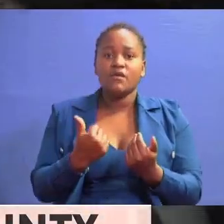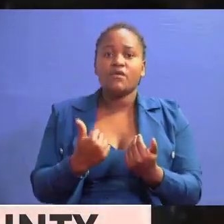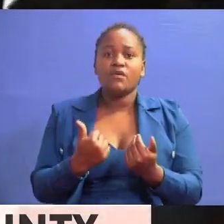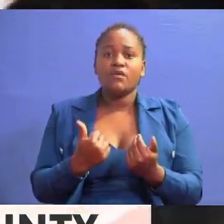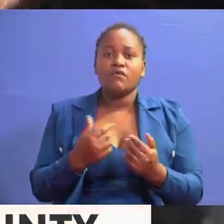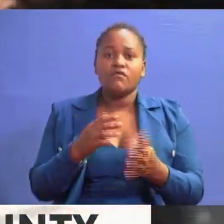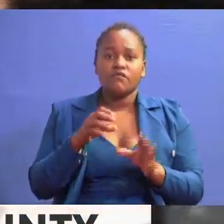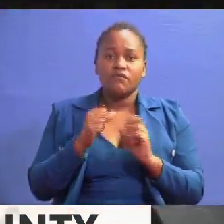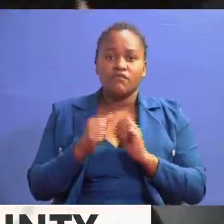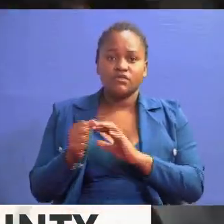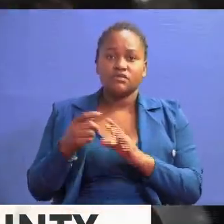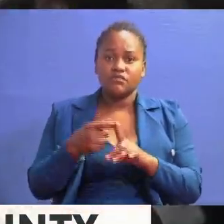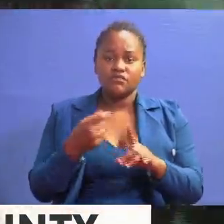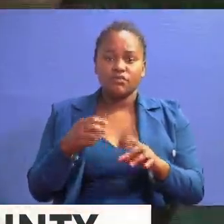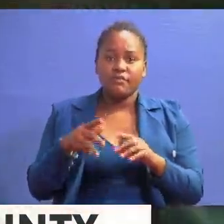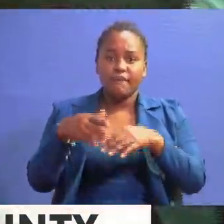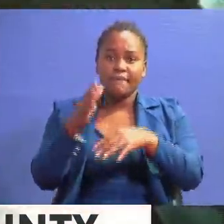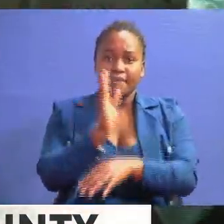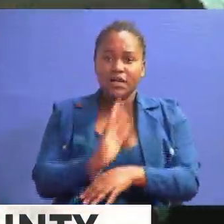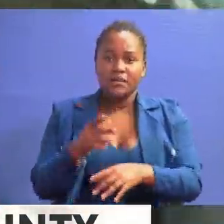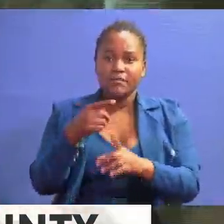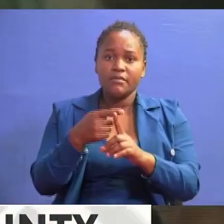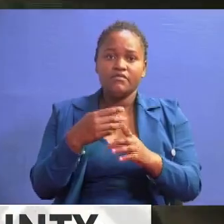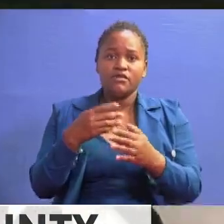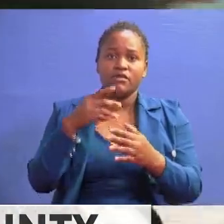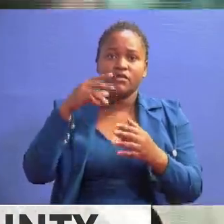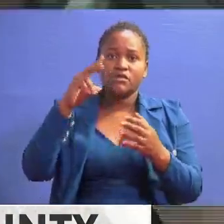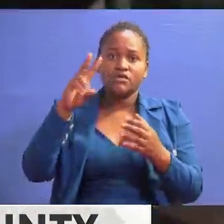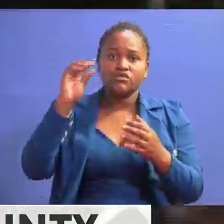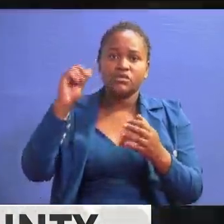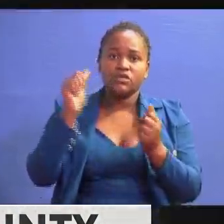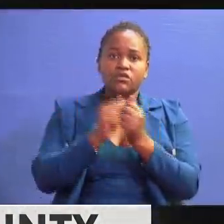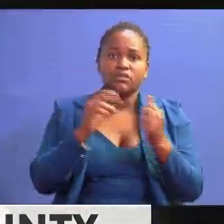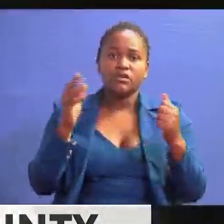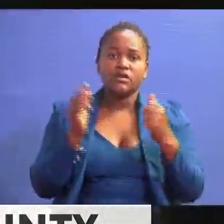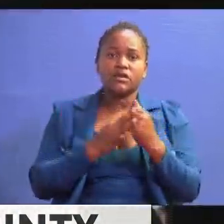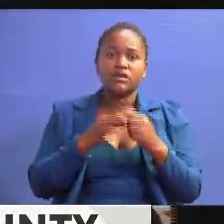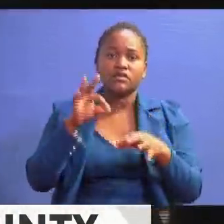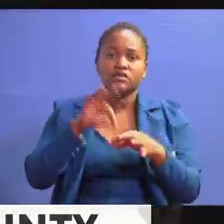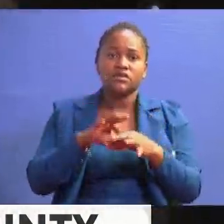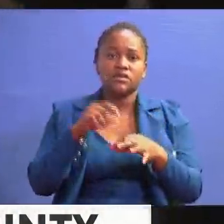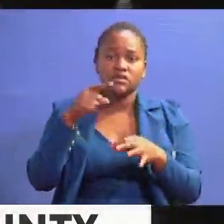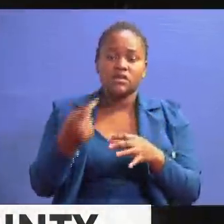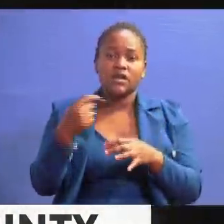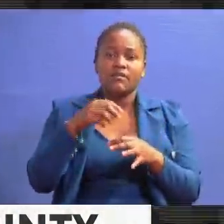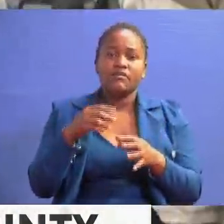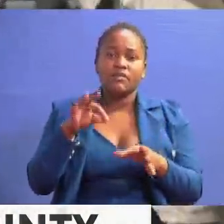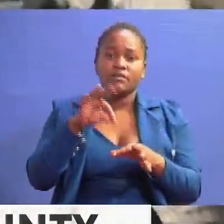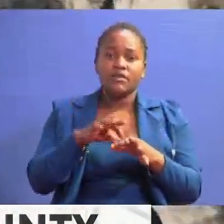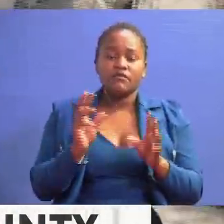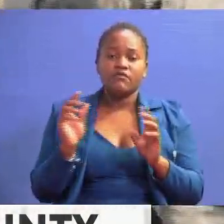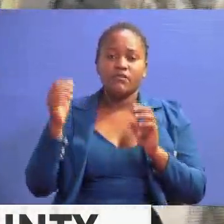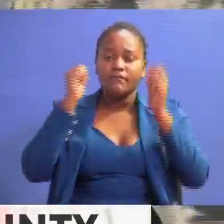Sharif was disqualified from running for parliament before the 2018 vote over corruption charges. He had also fallen out of favor with the powerful